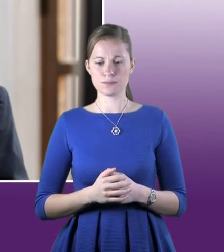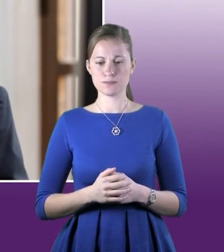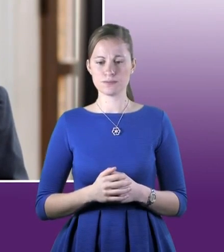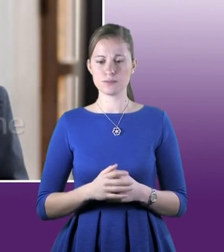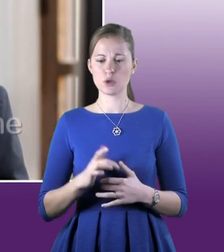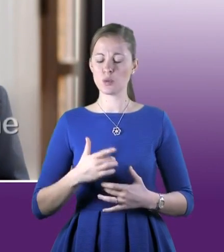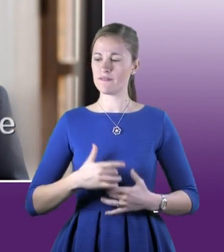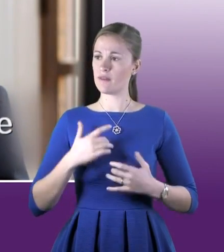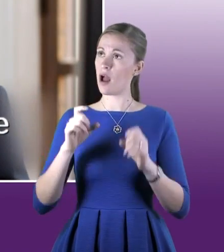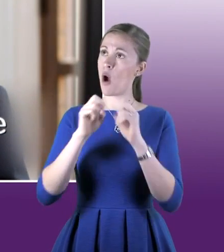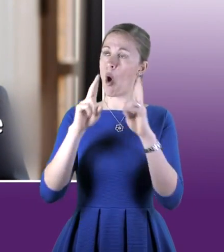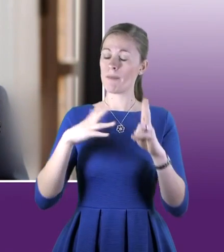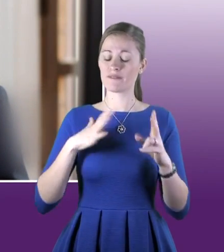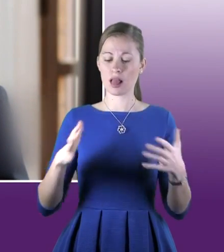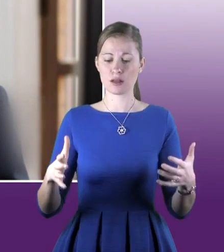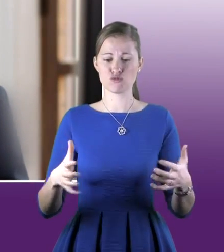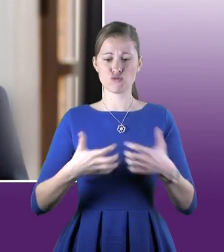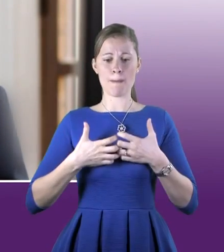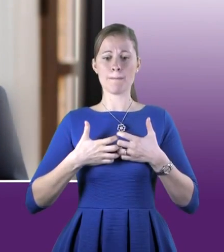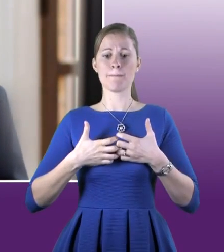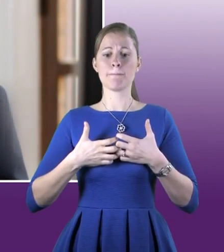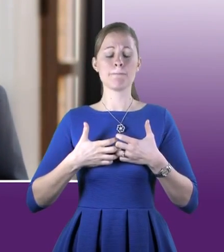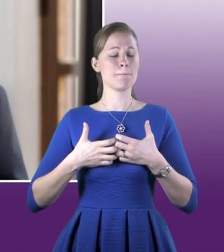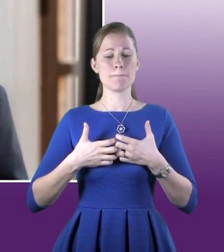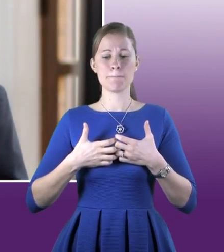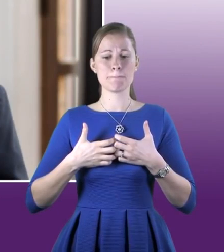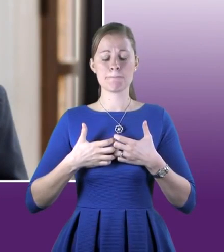You feel trapped in your own home at times.